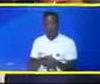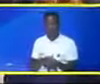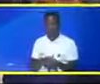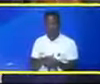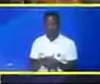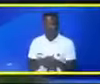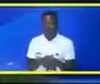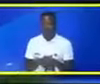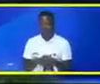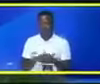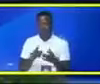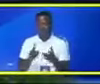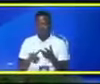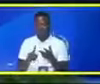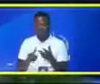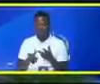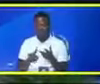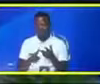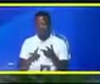Number